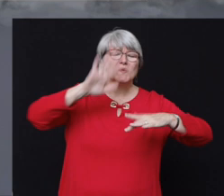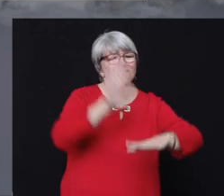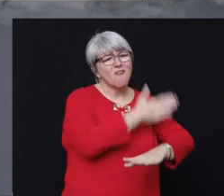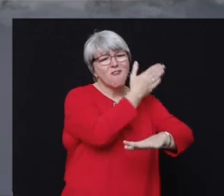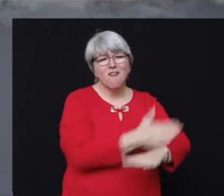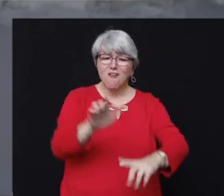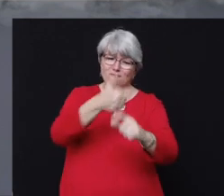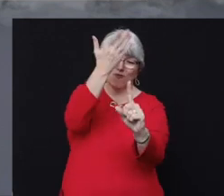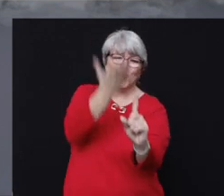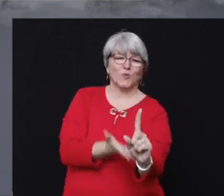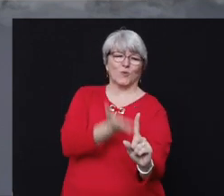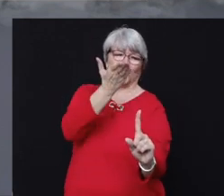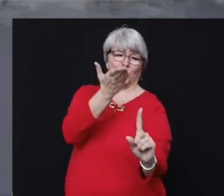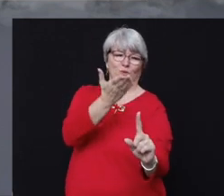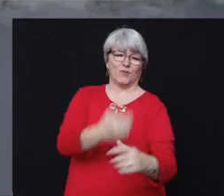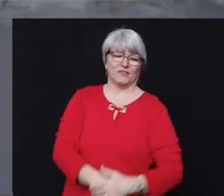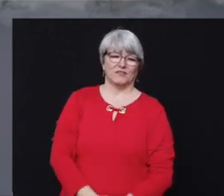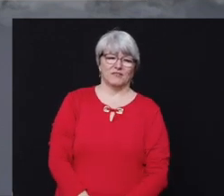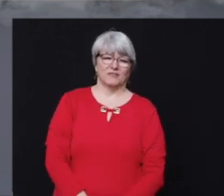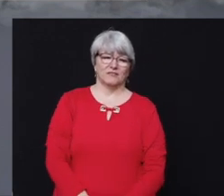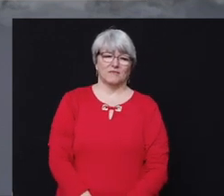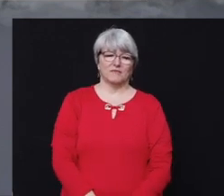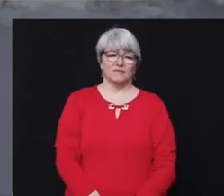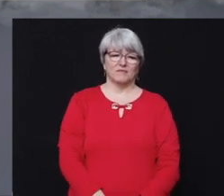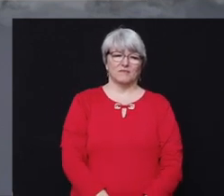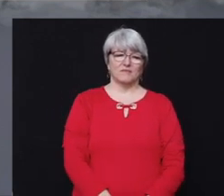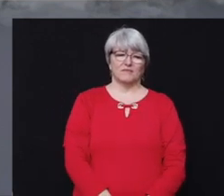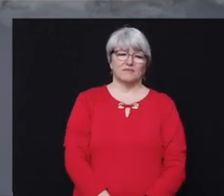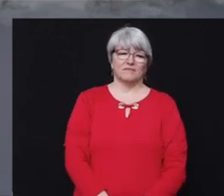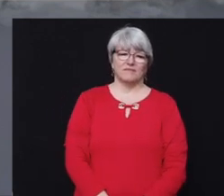Oh, Jesus. Jesus. Oh,